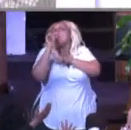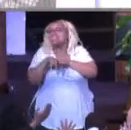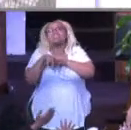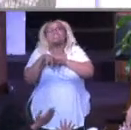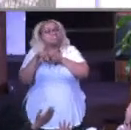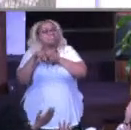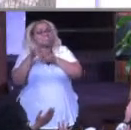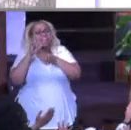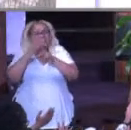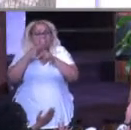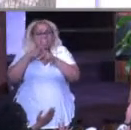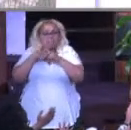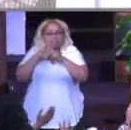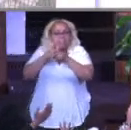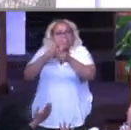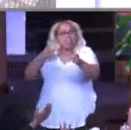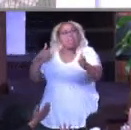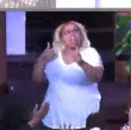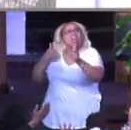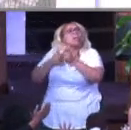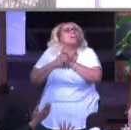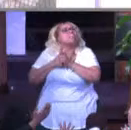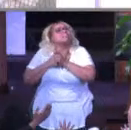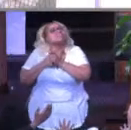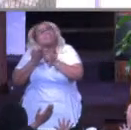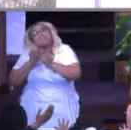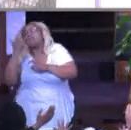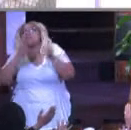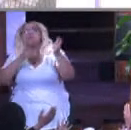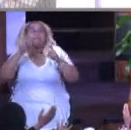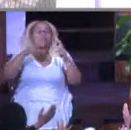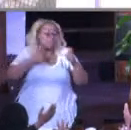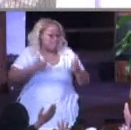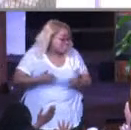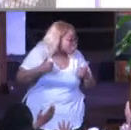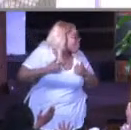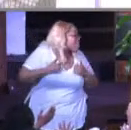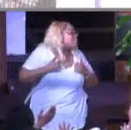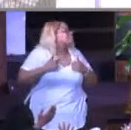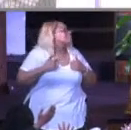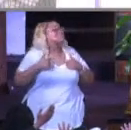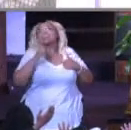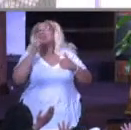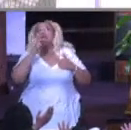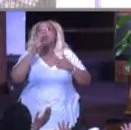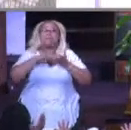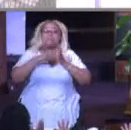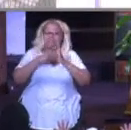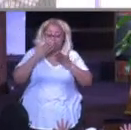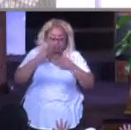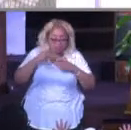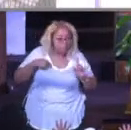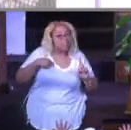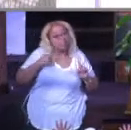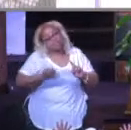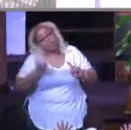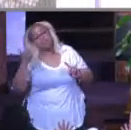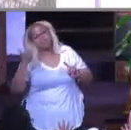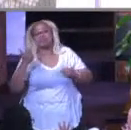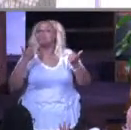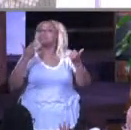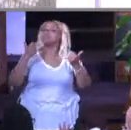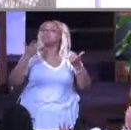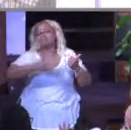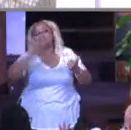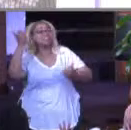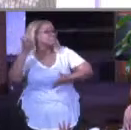thing in me that keeps me far away from you. Remove the people out of my life that don't mean me any good. Remove it, God.